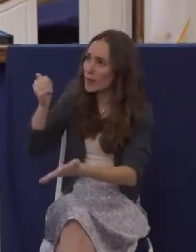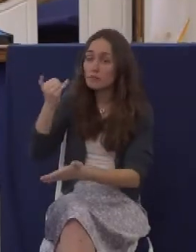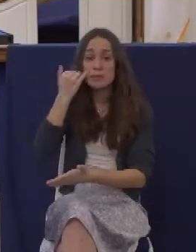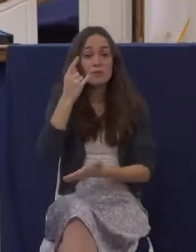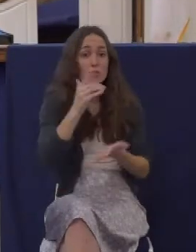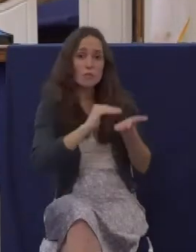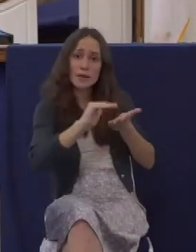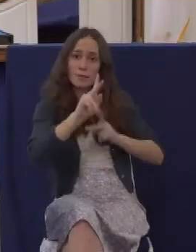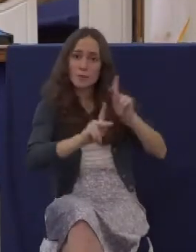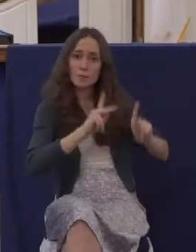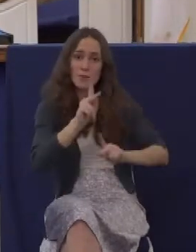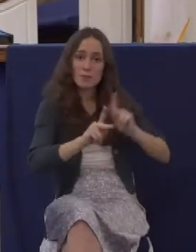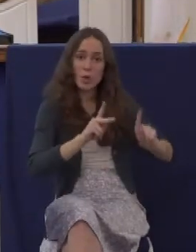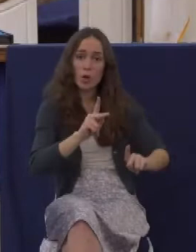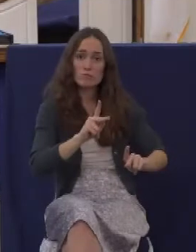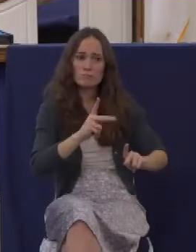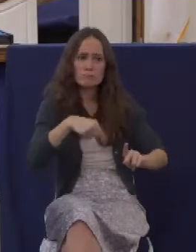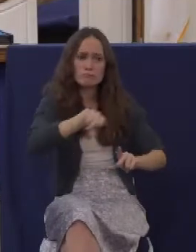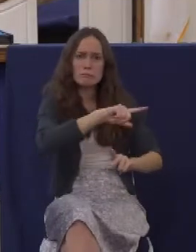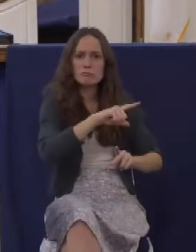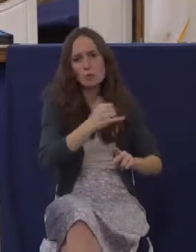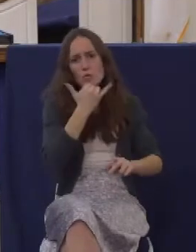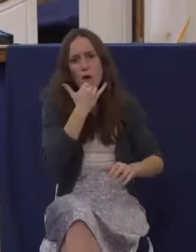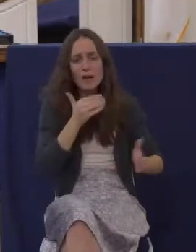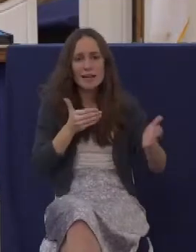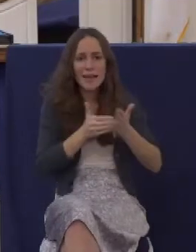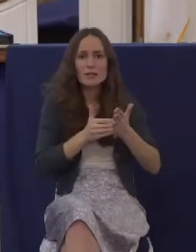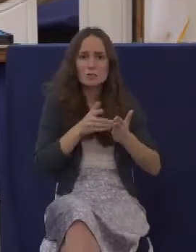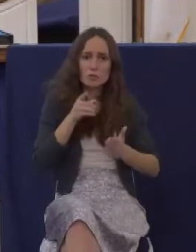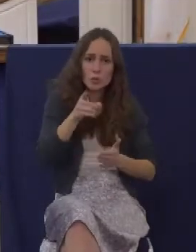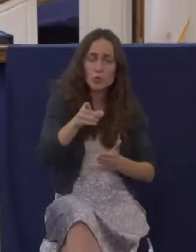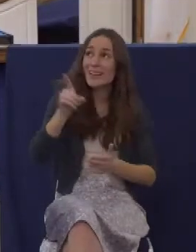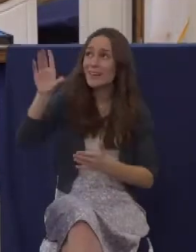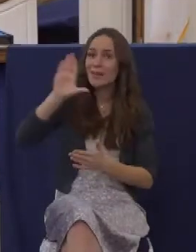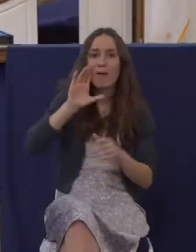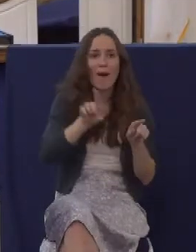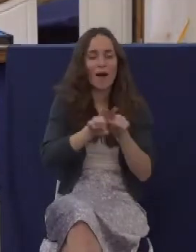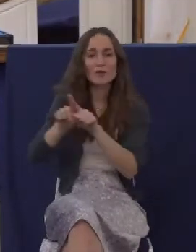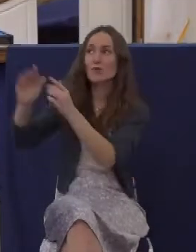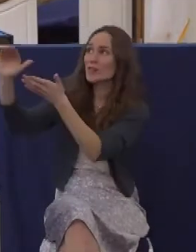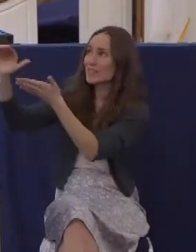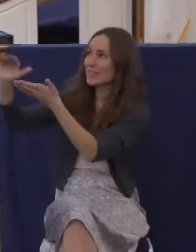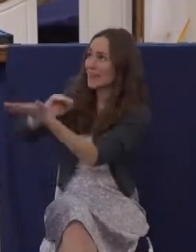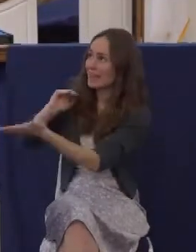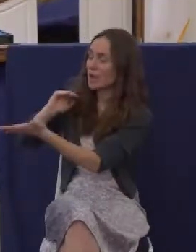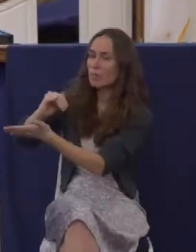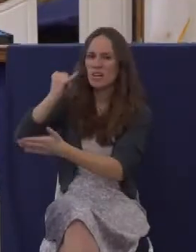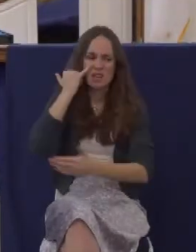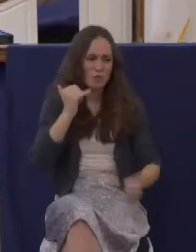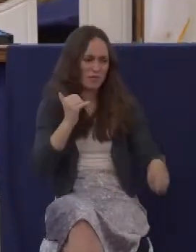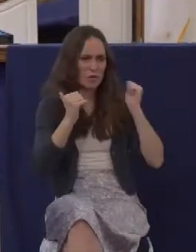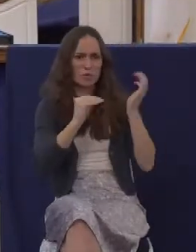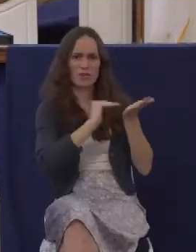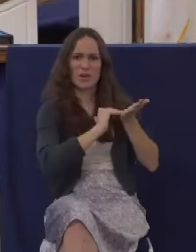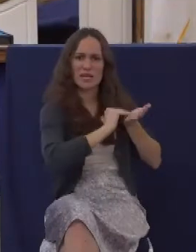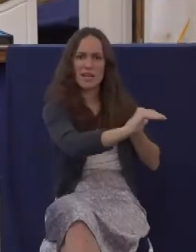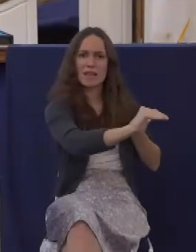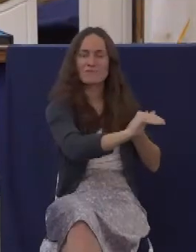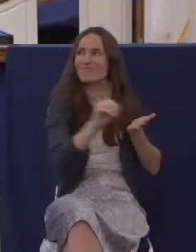But if ye forgive not men their trespasses, neither will your Father forgive your trespasses. May God help us